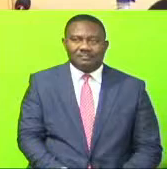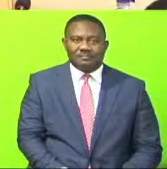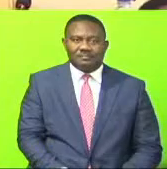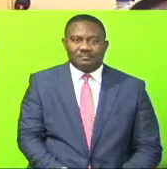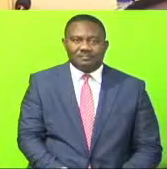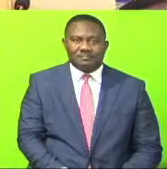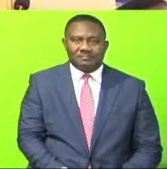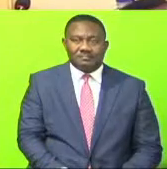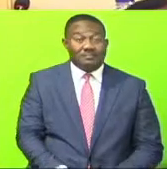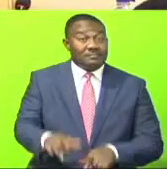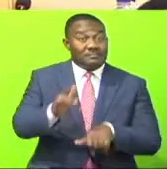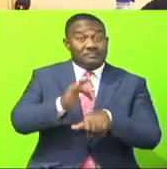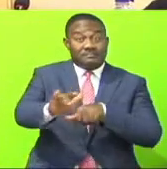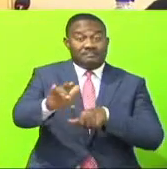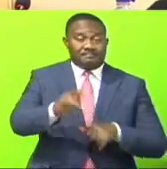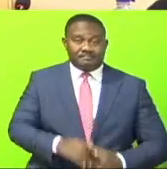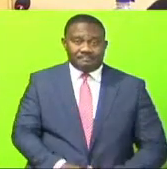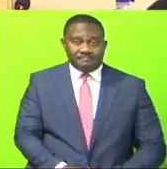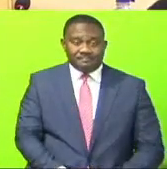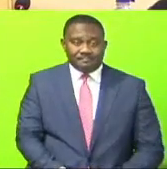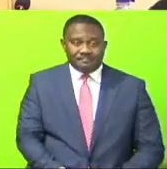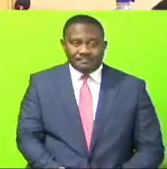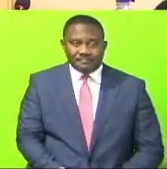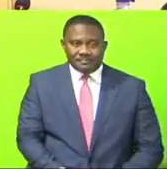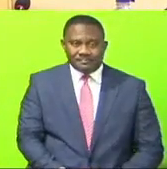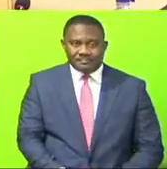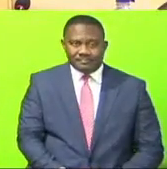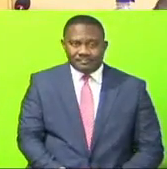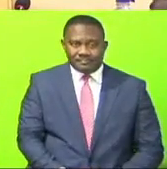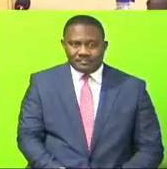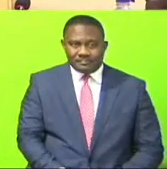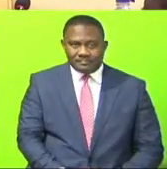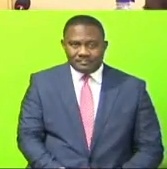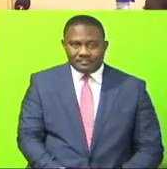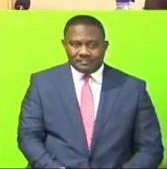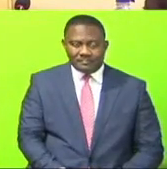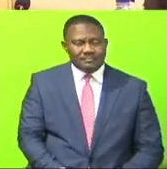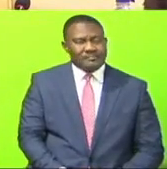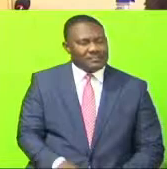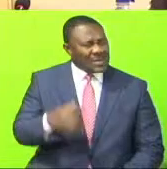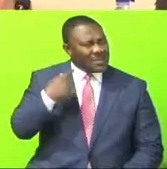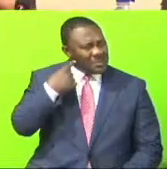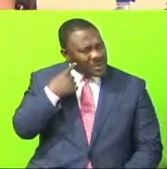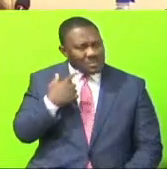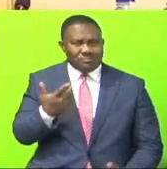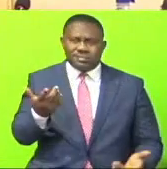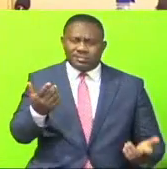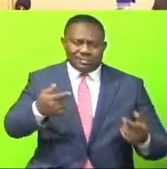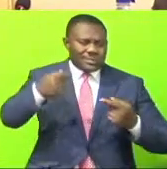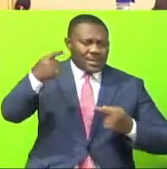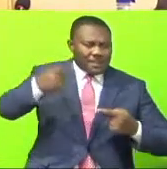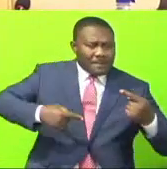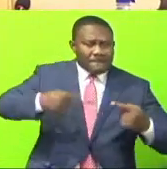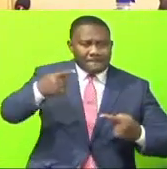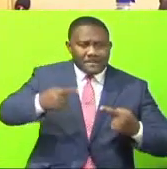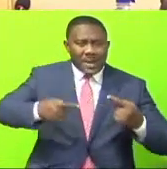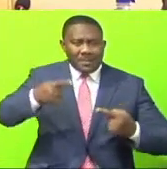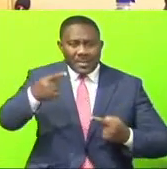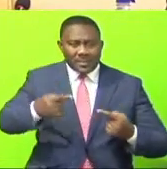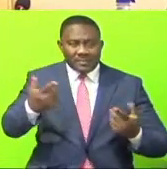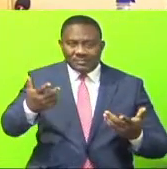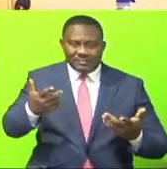vacant. Mr. Speaker, I have listened to an argument that they have not crossed